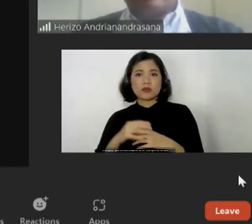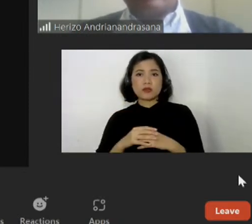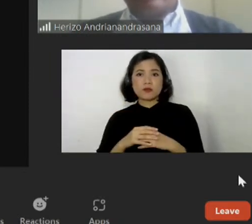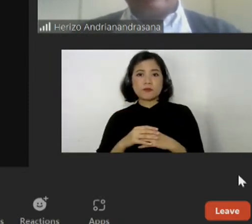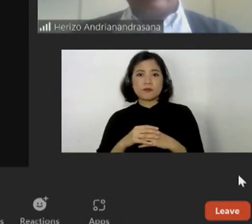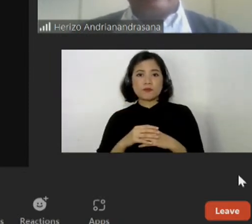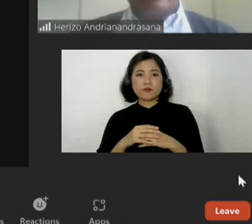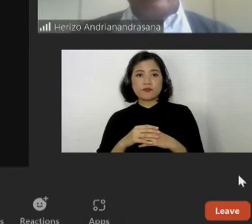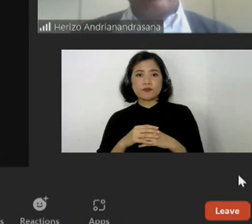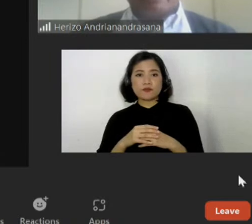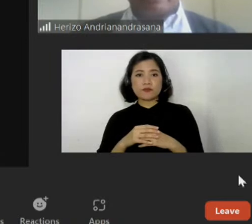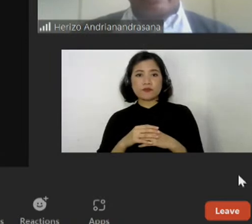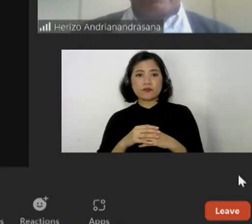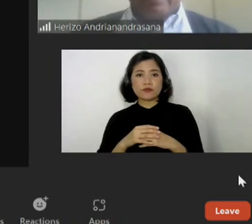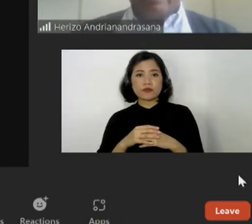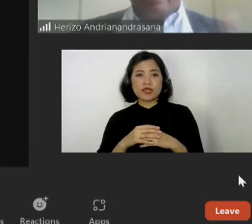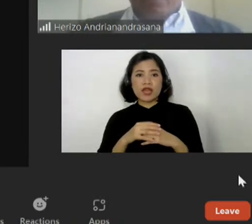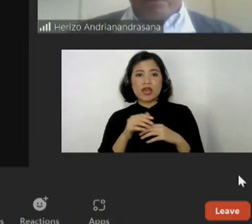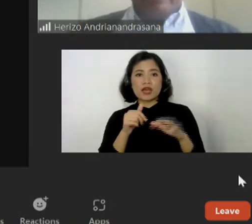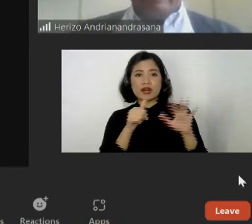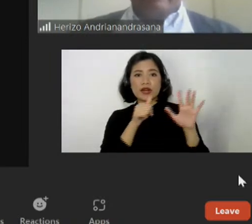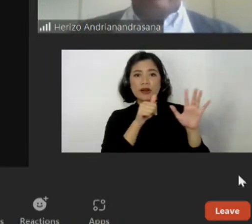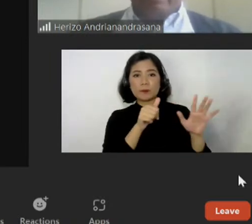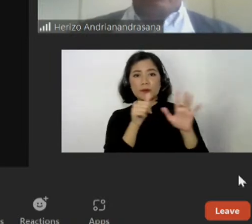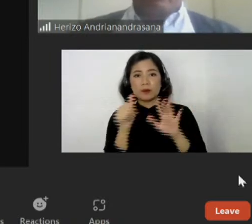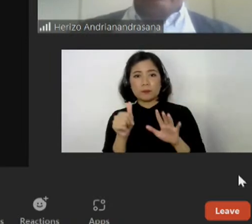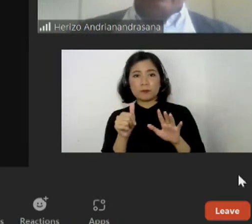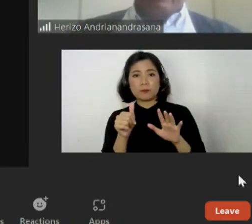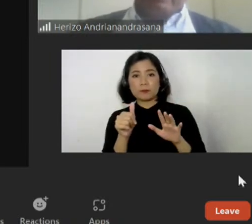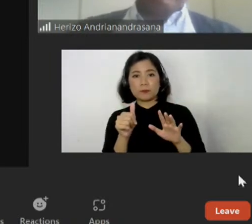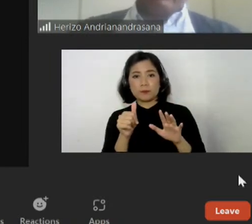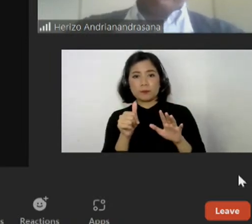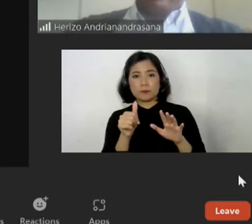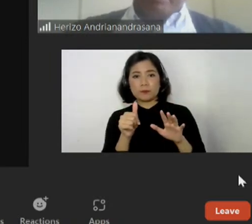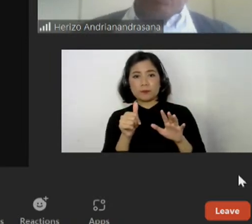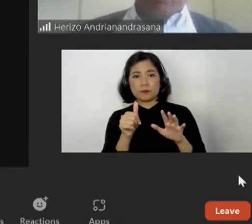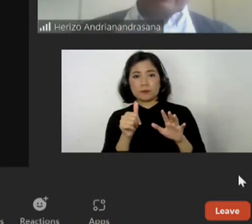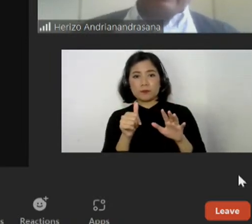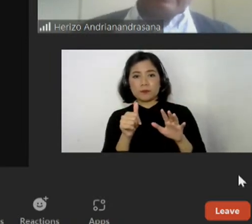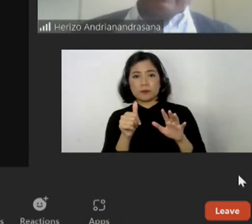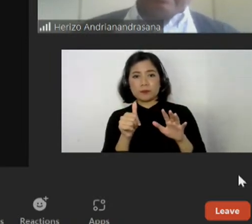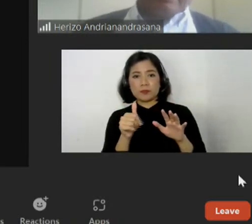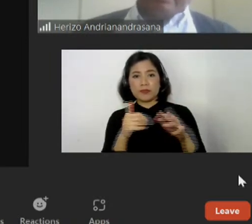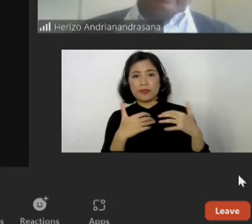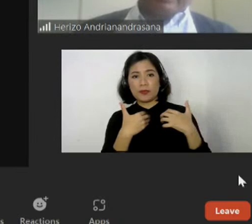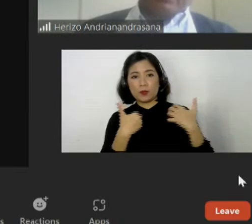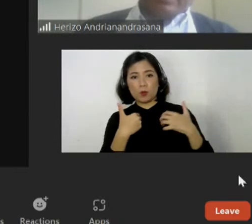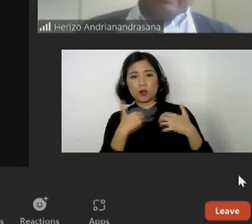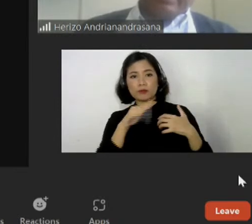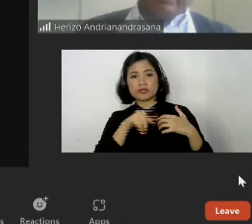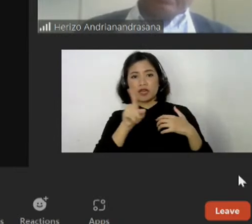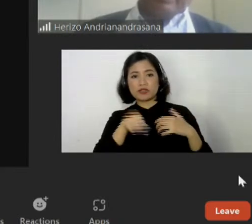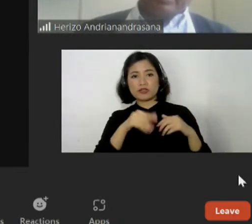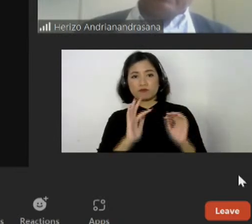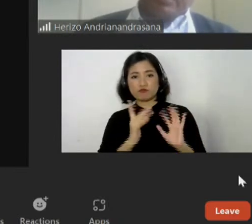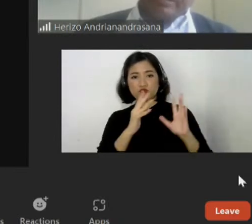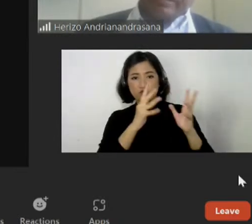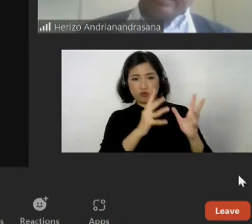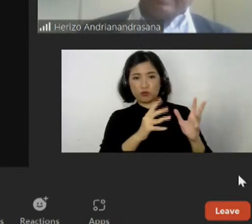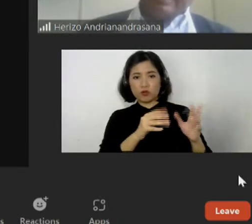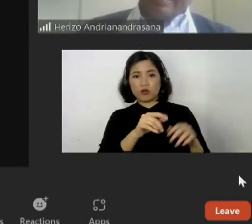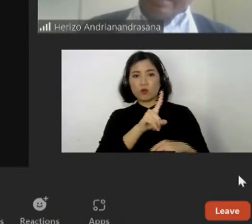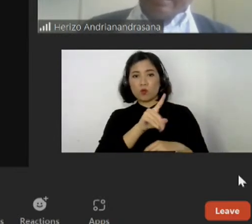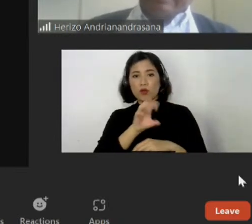installed 69 camera traps within the Mena Bay forest, which is about